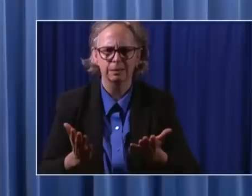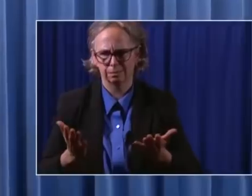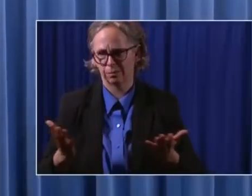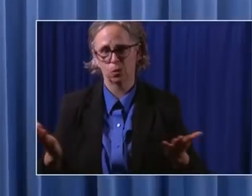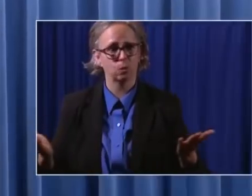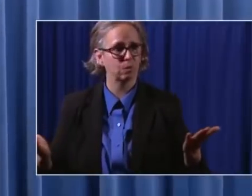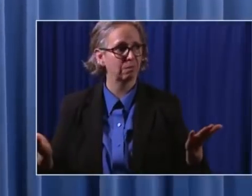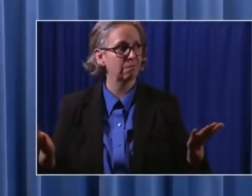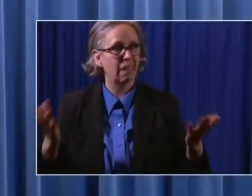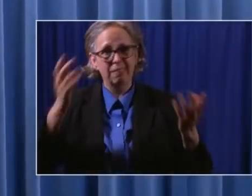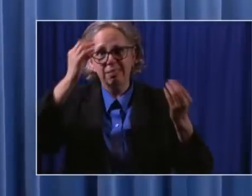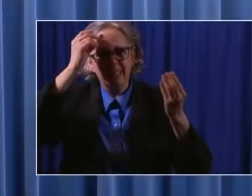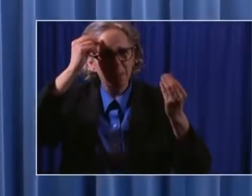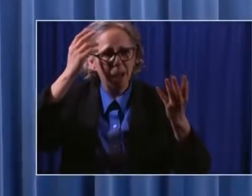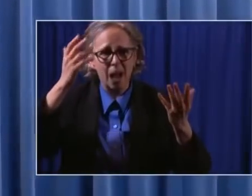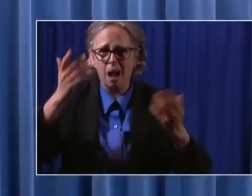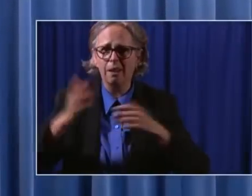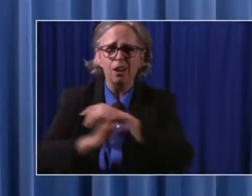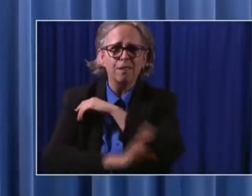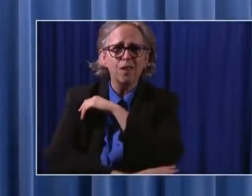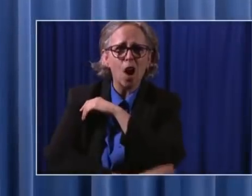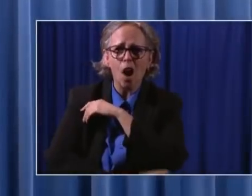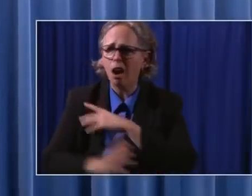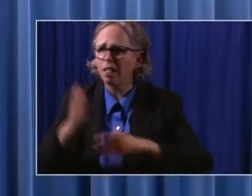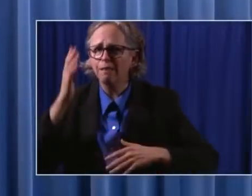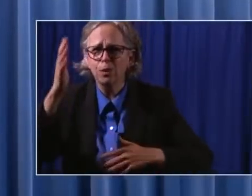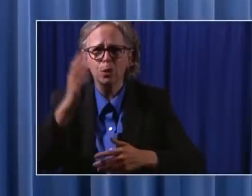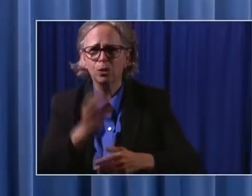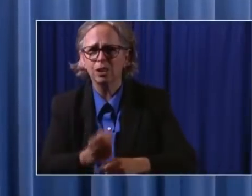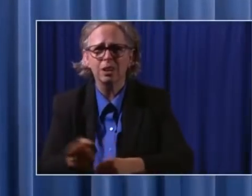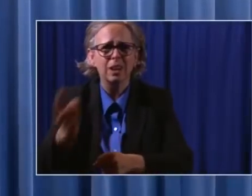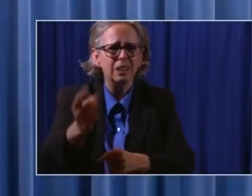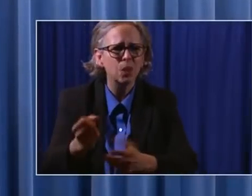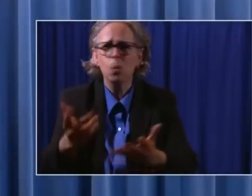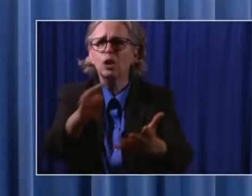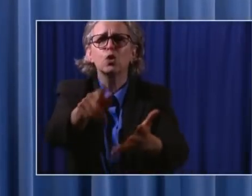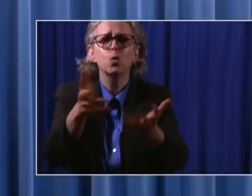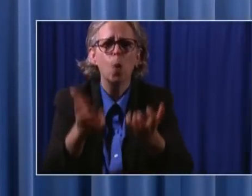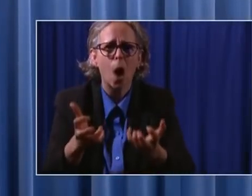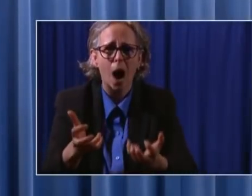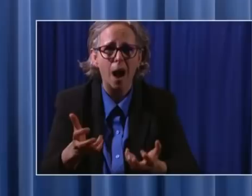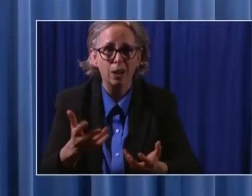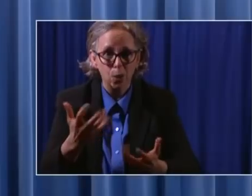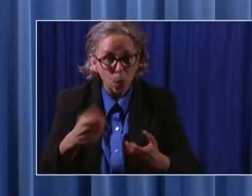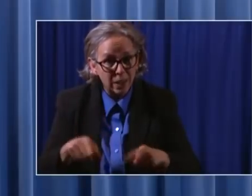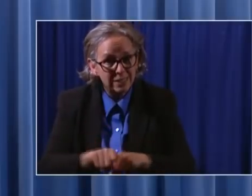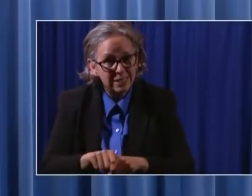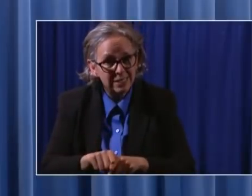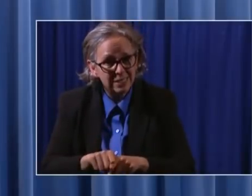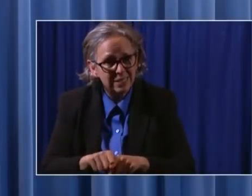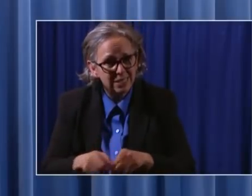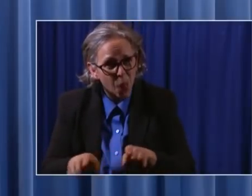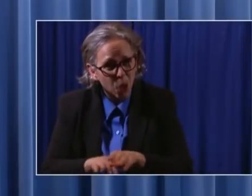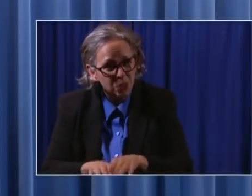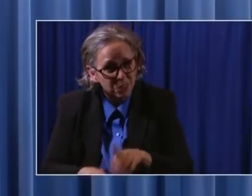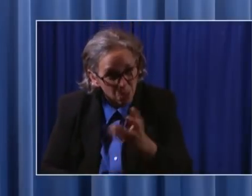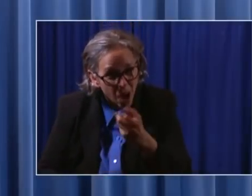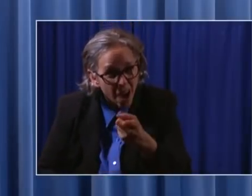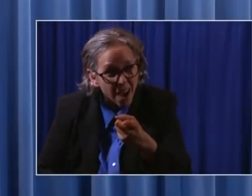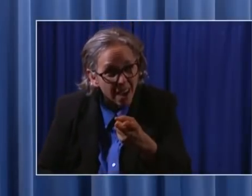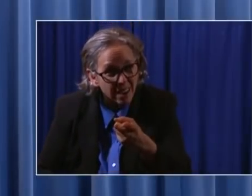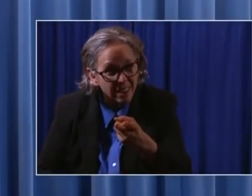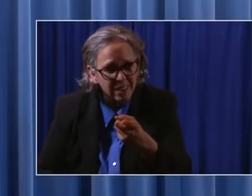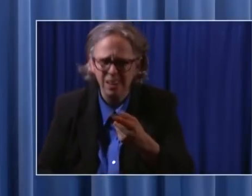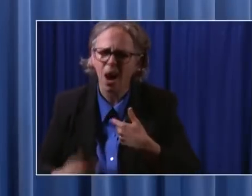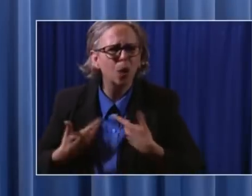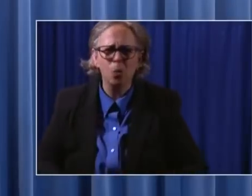Our future as a state is at stake. No one wants to see us shut down. No one wants to see business shut down again. No one wants to